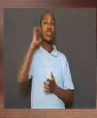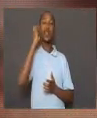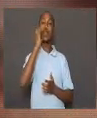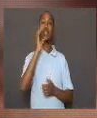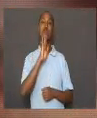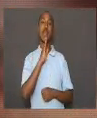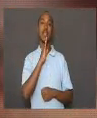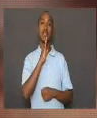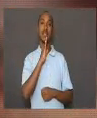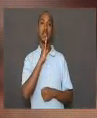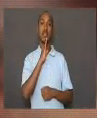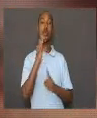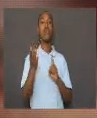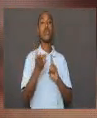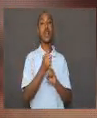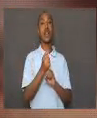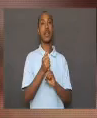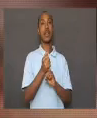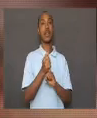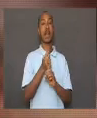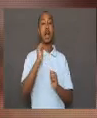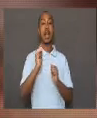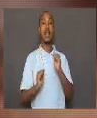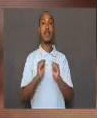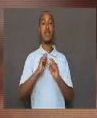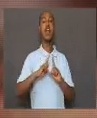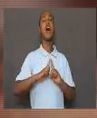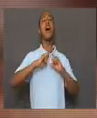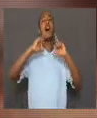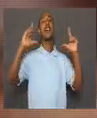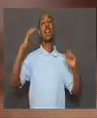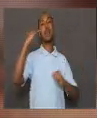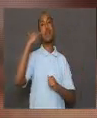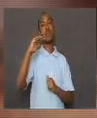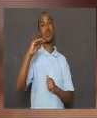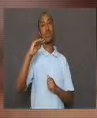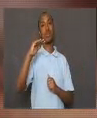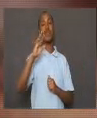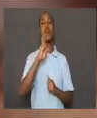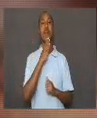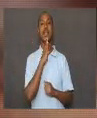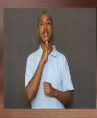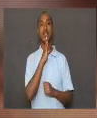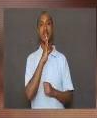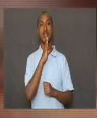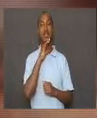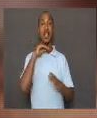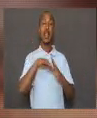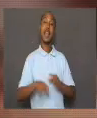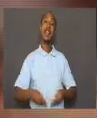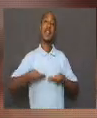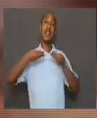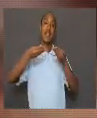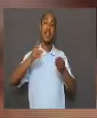Concentrated bases contain a relatively large amount of a base in a